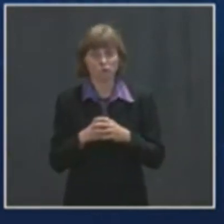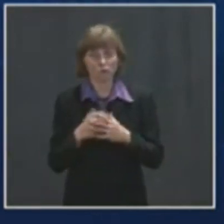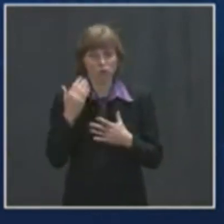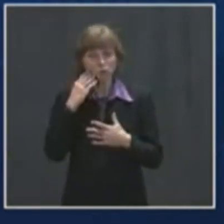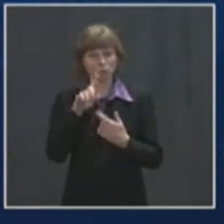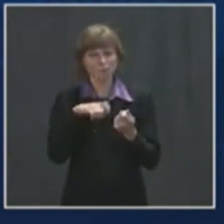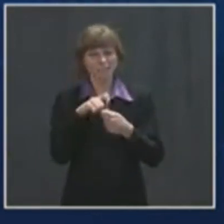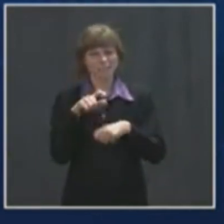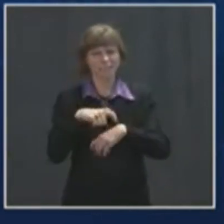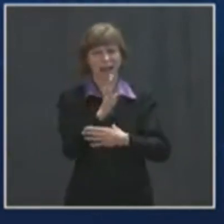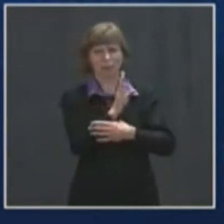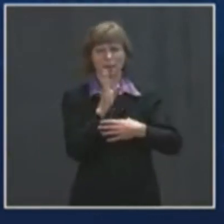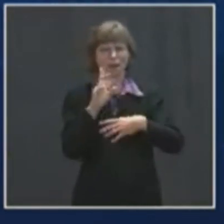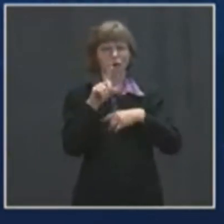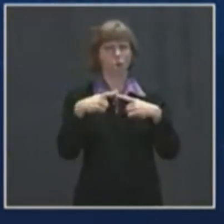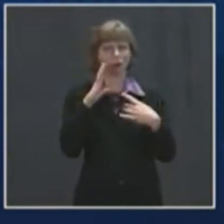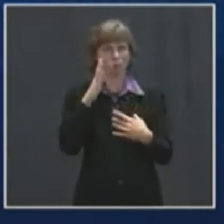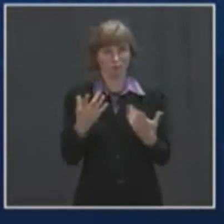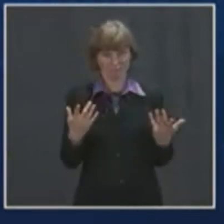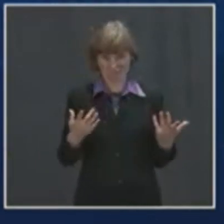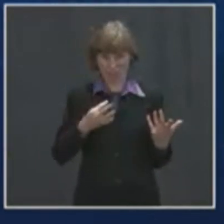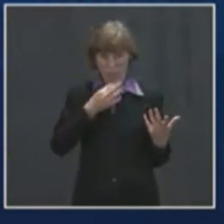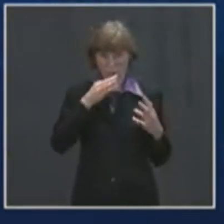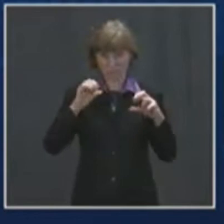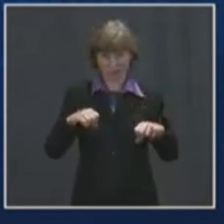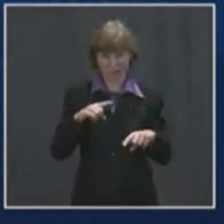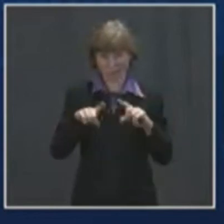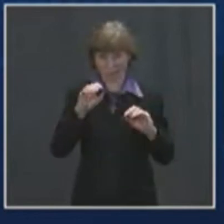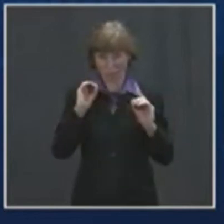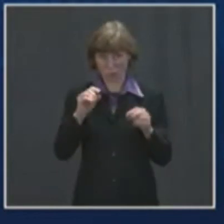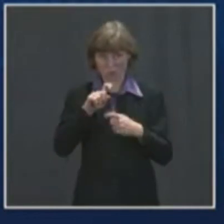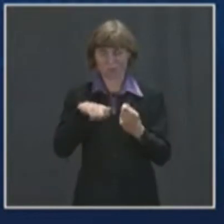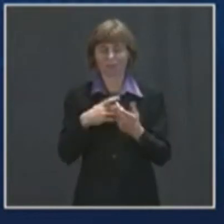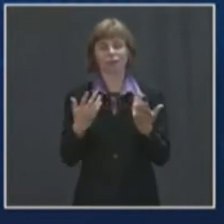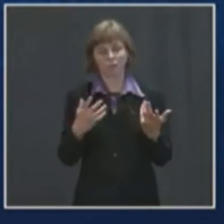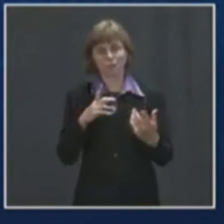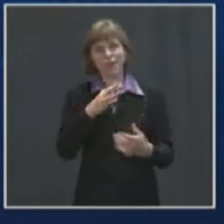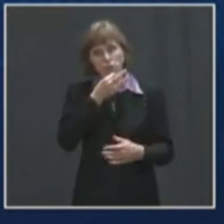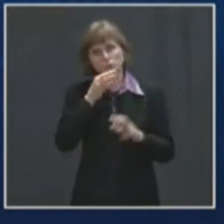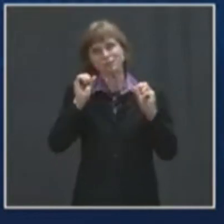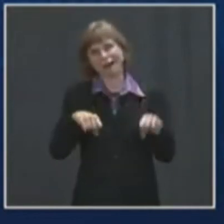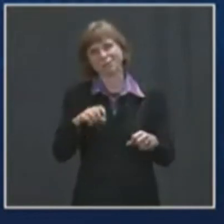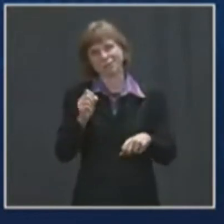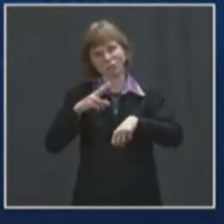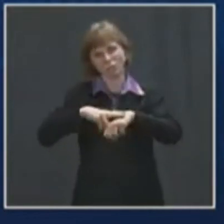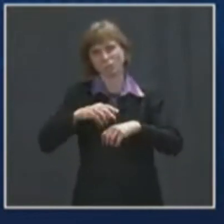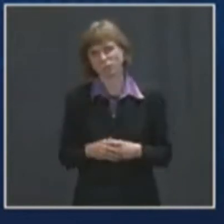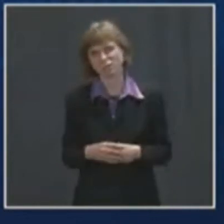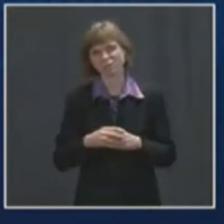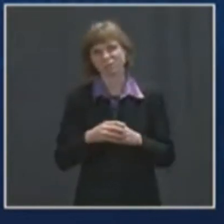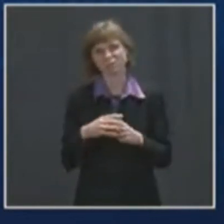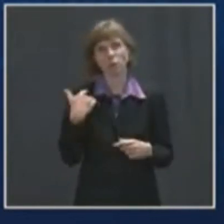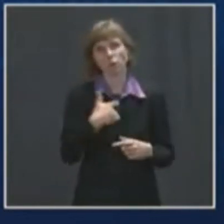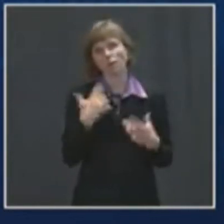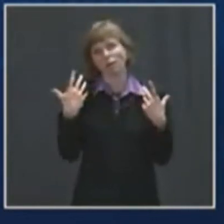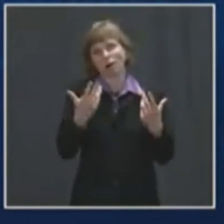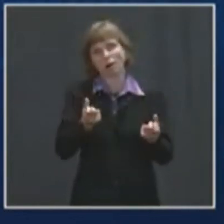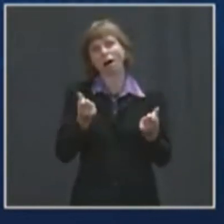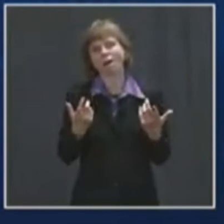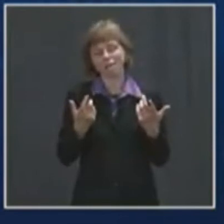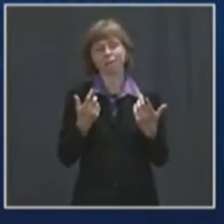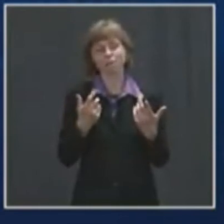when these might be done, just as soon as possible? No timeline? Certainly, Anita, as soon as possible. We are confident that the Senate can walk and chew gum at the